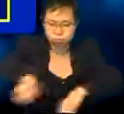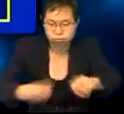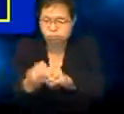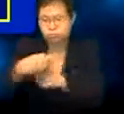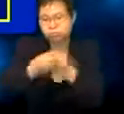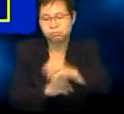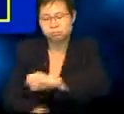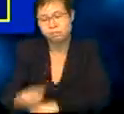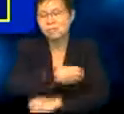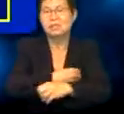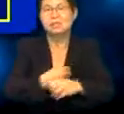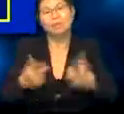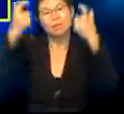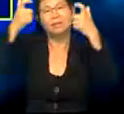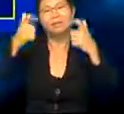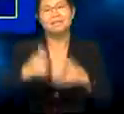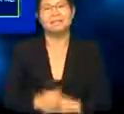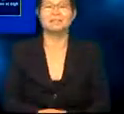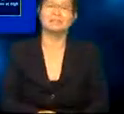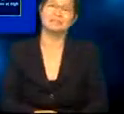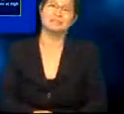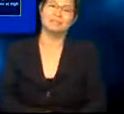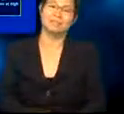another occasionally.